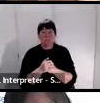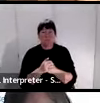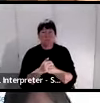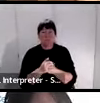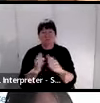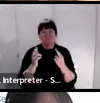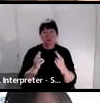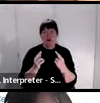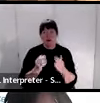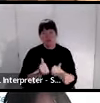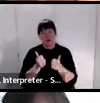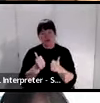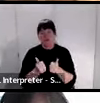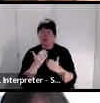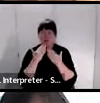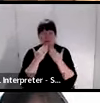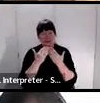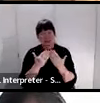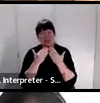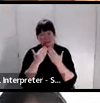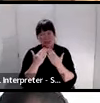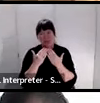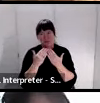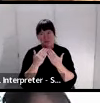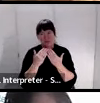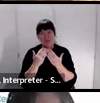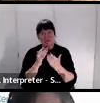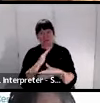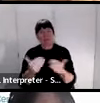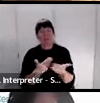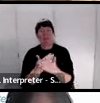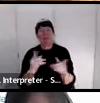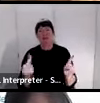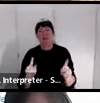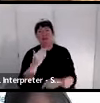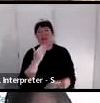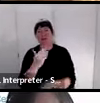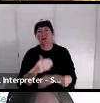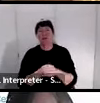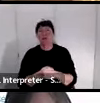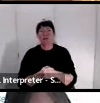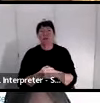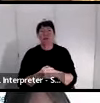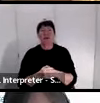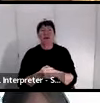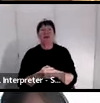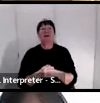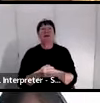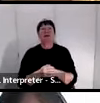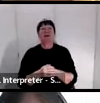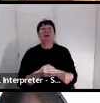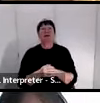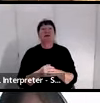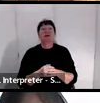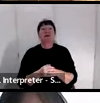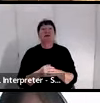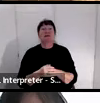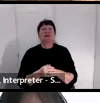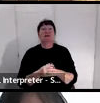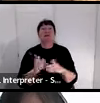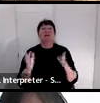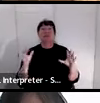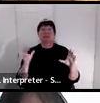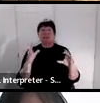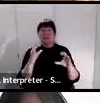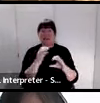go well. Thank you so much for coming before us and submitting. That now brings us to the end